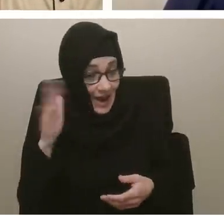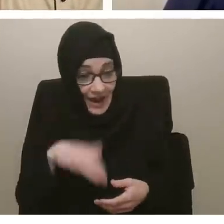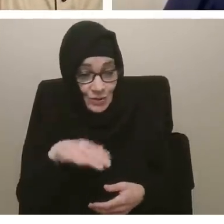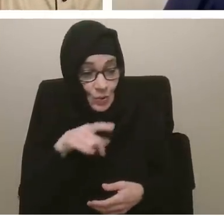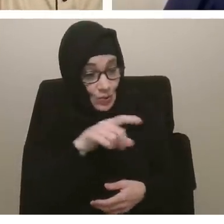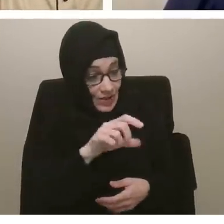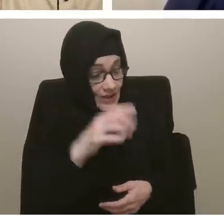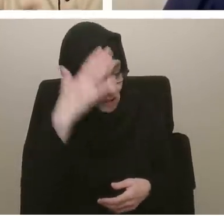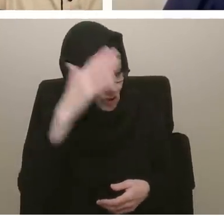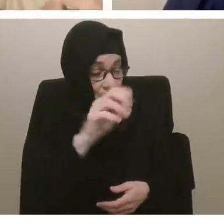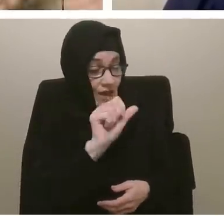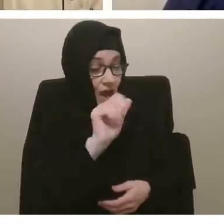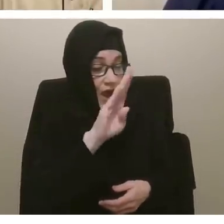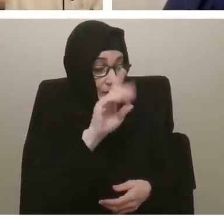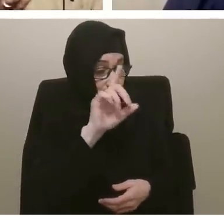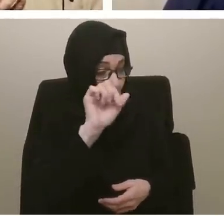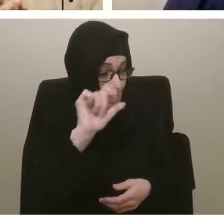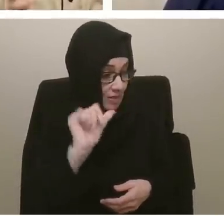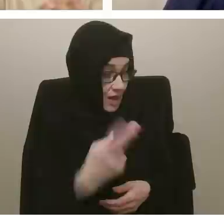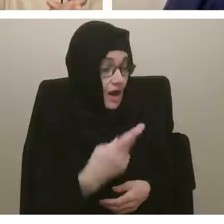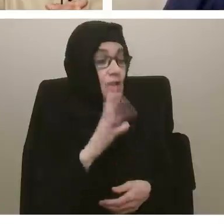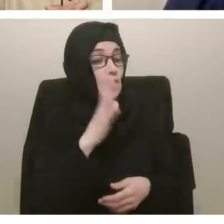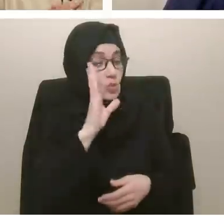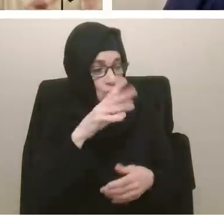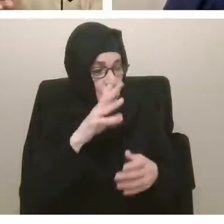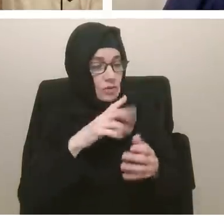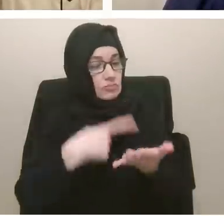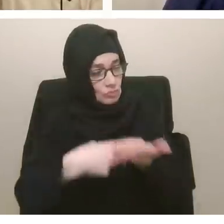Al-Duha, right? And so the whole Juz Amma